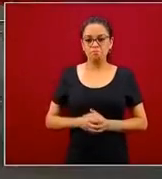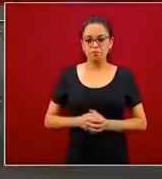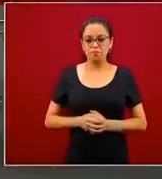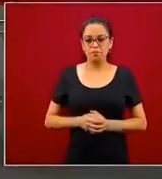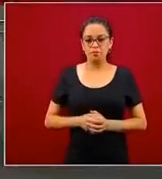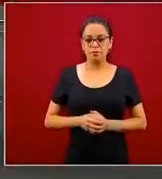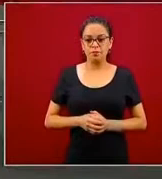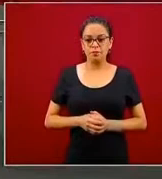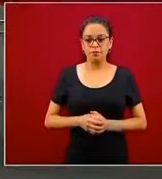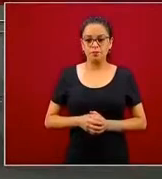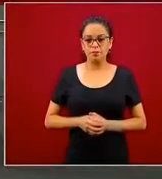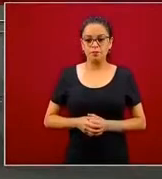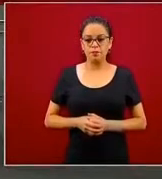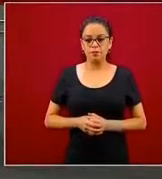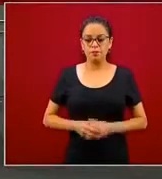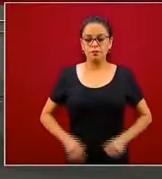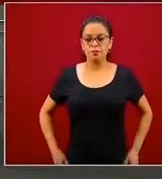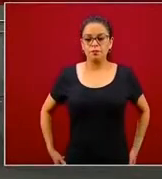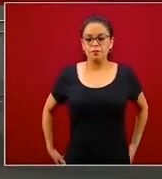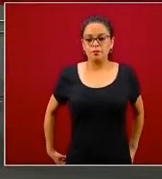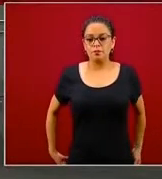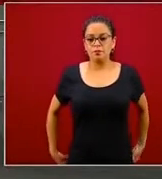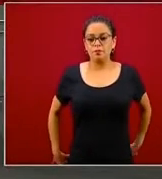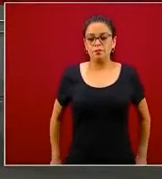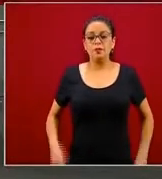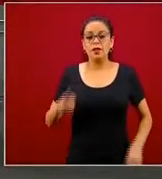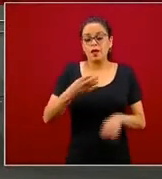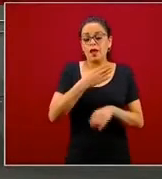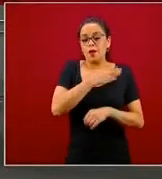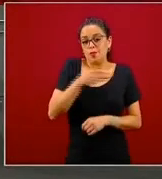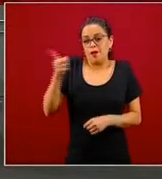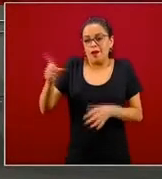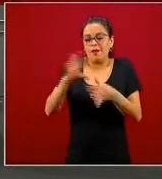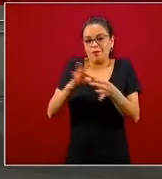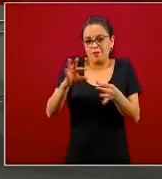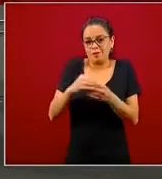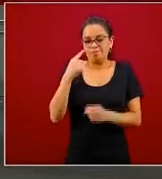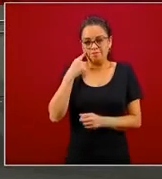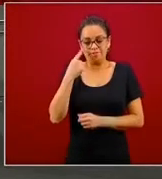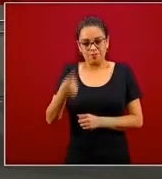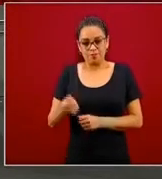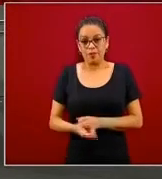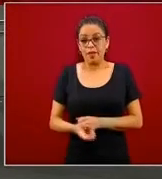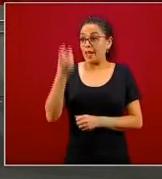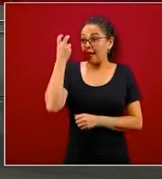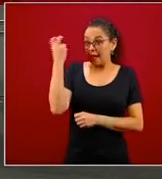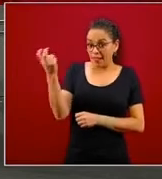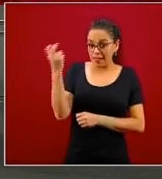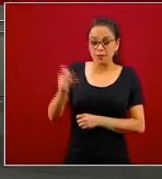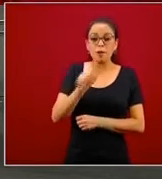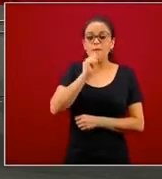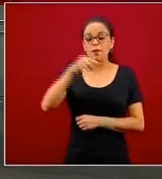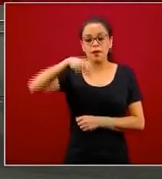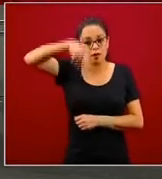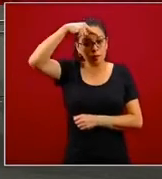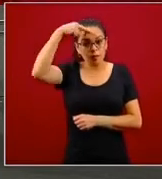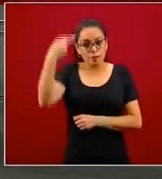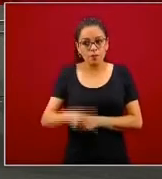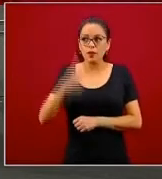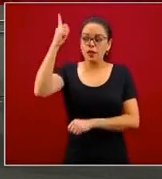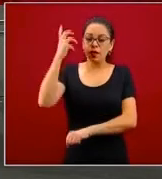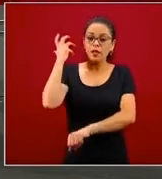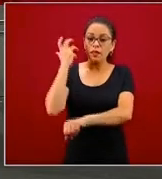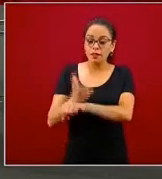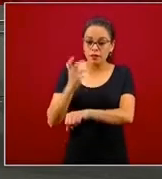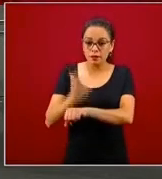300 and people died. Well, this question that you are now making,